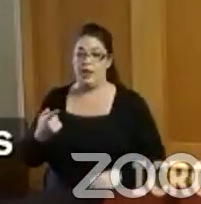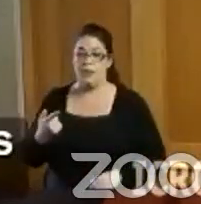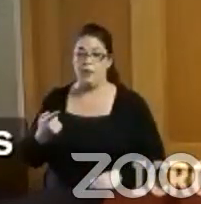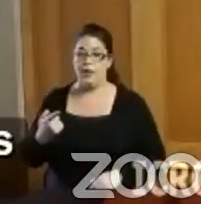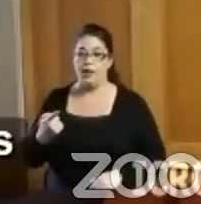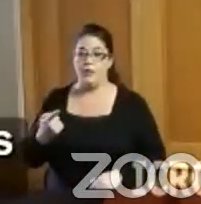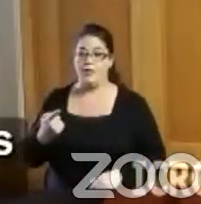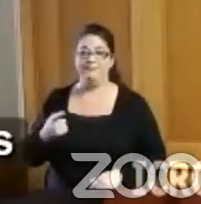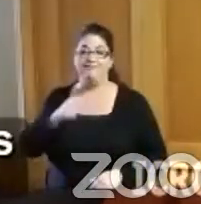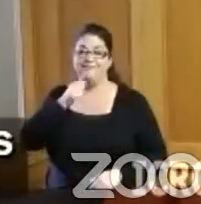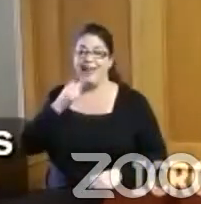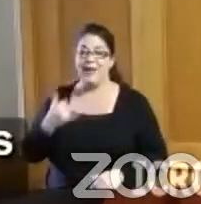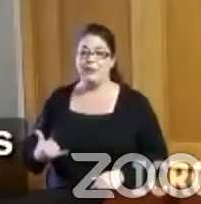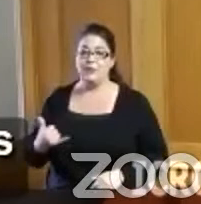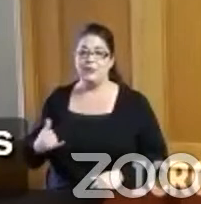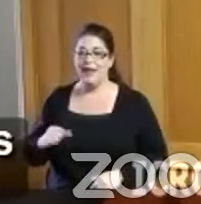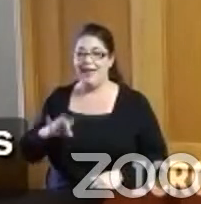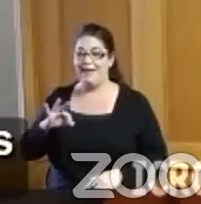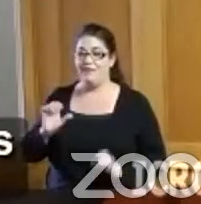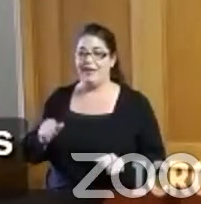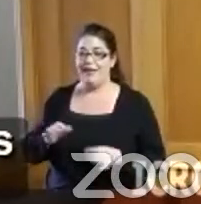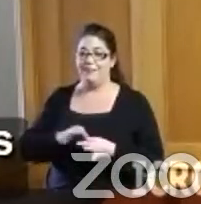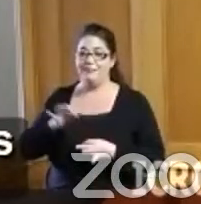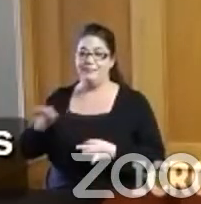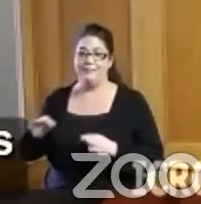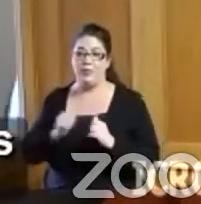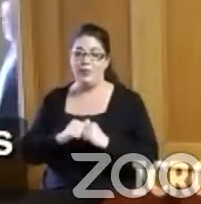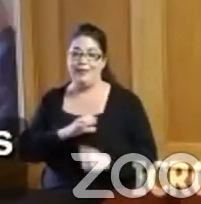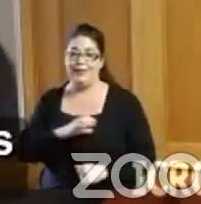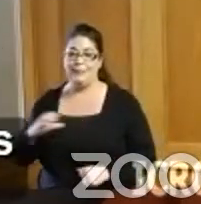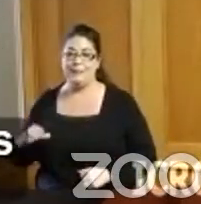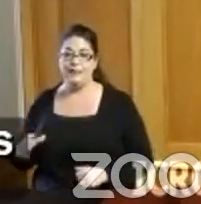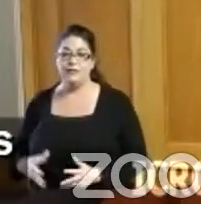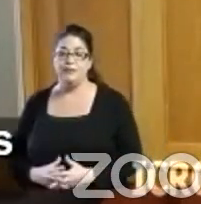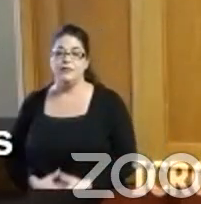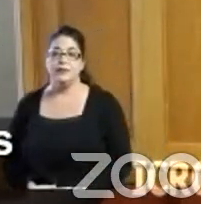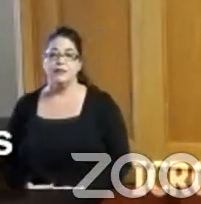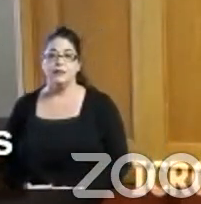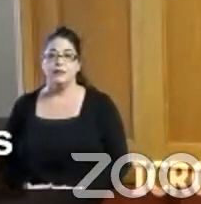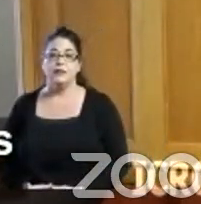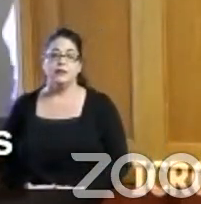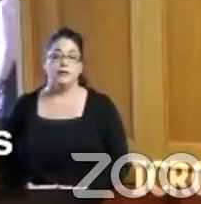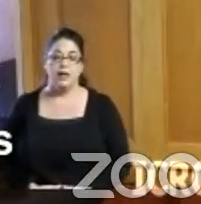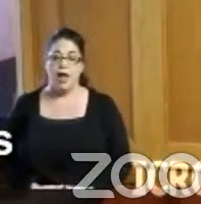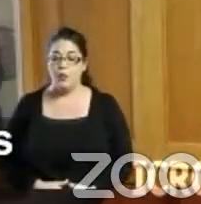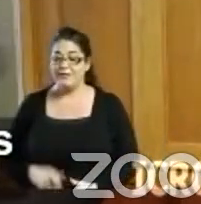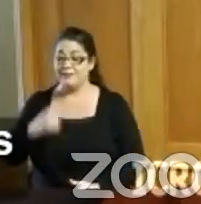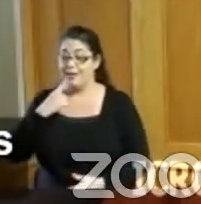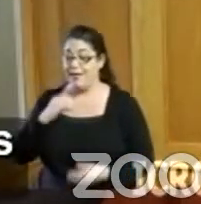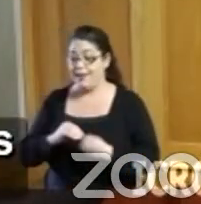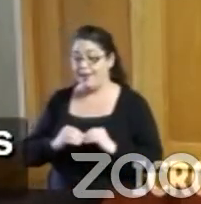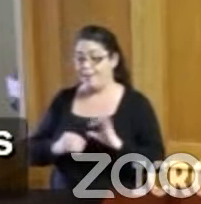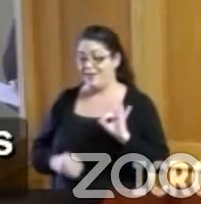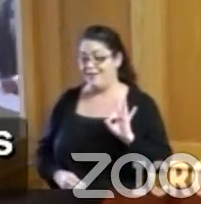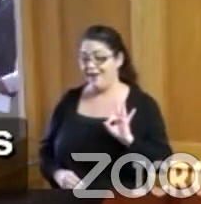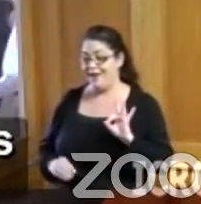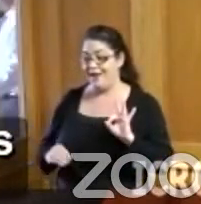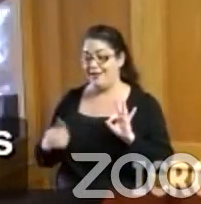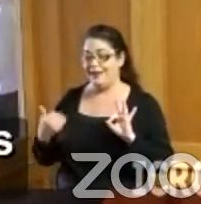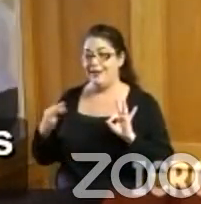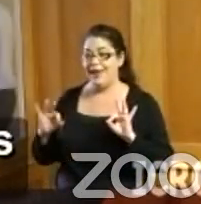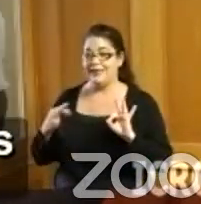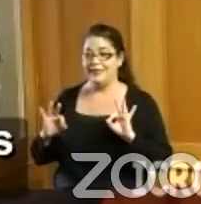do that today, if it's okay with the commission. I will just indicate that item 9, 19,